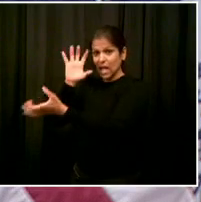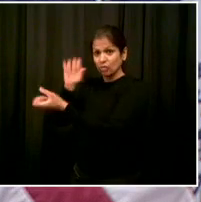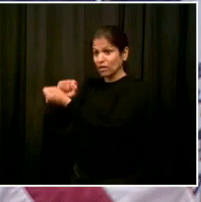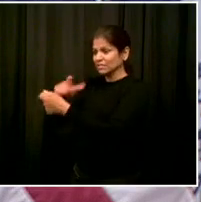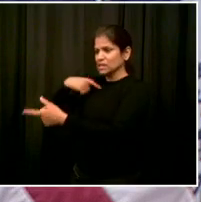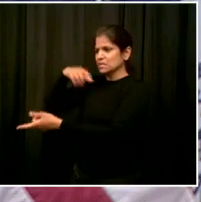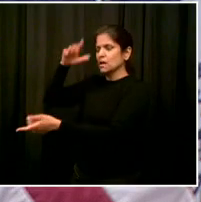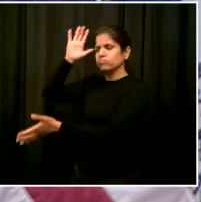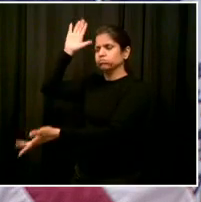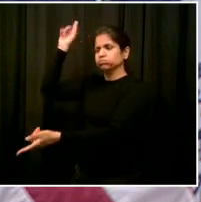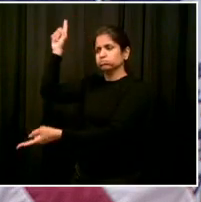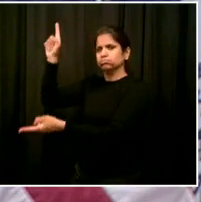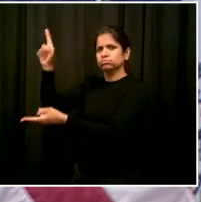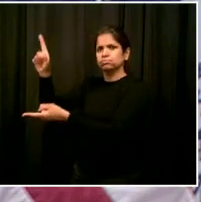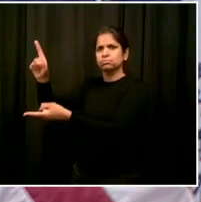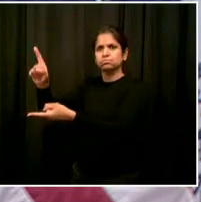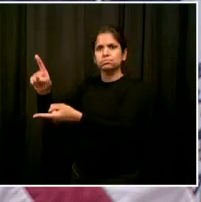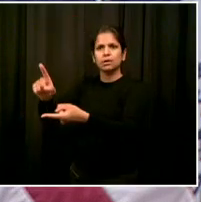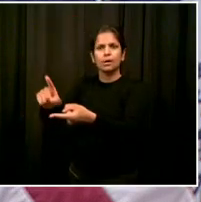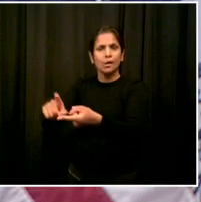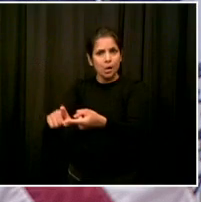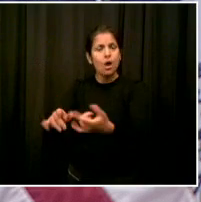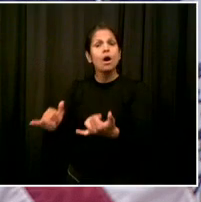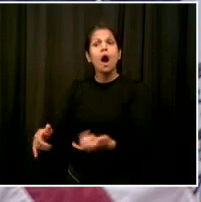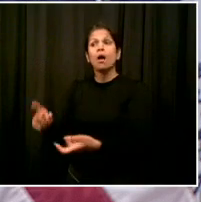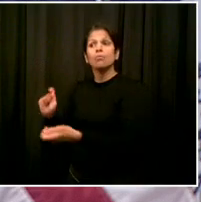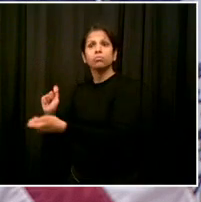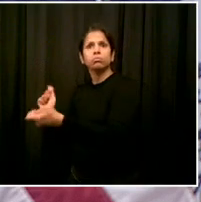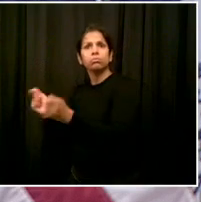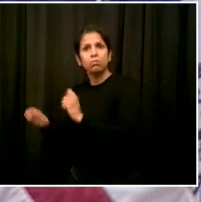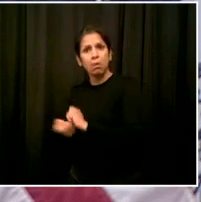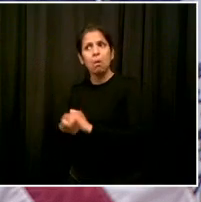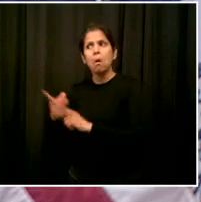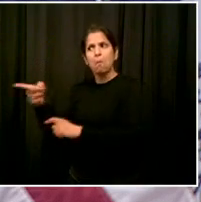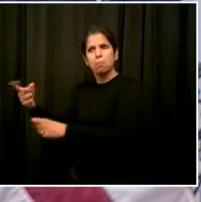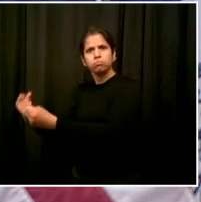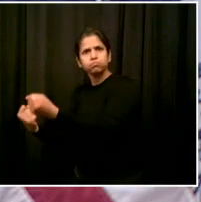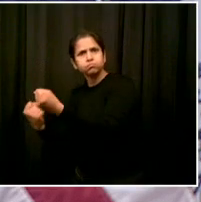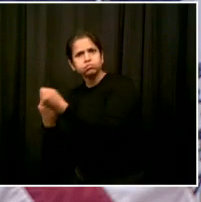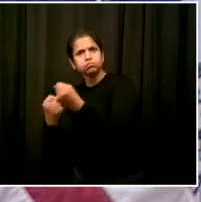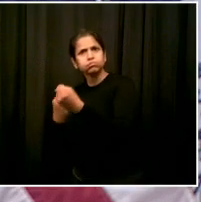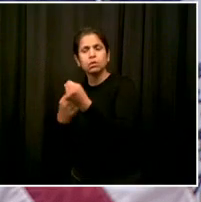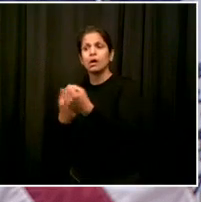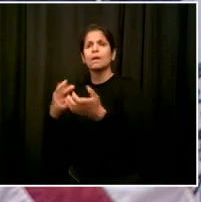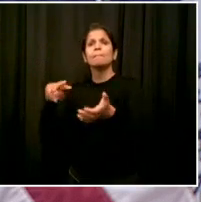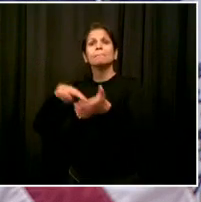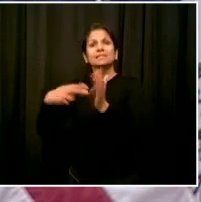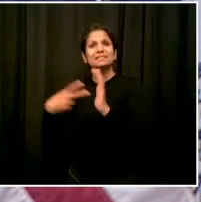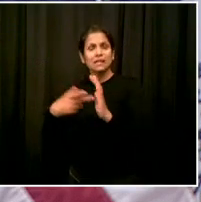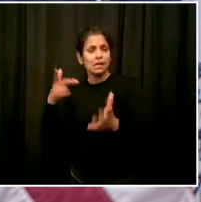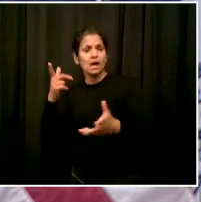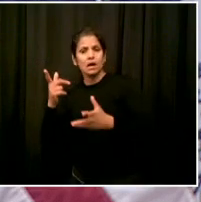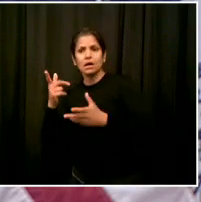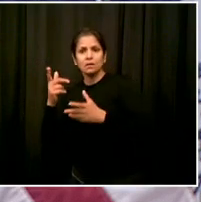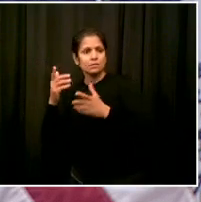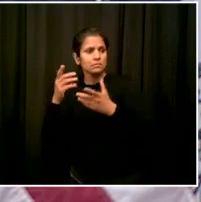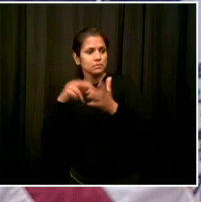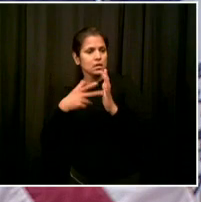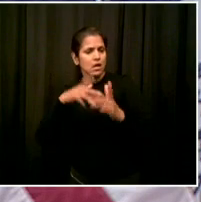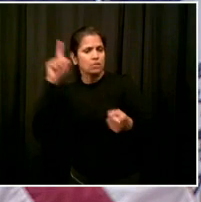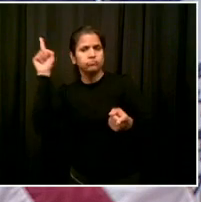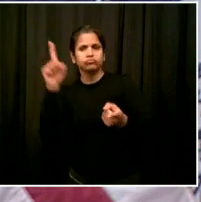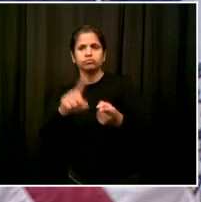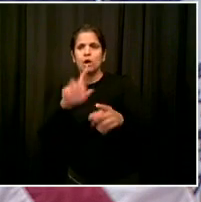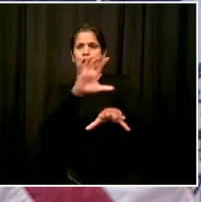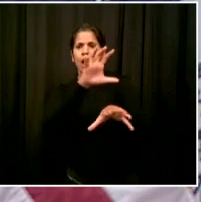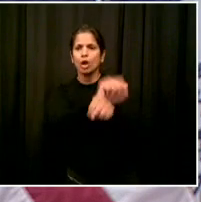not only used a lot fewer stops, used a hell of a lot fewer arrests. And this needs to be talked about. I don't care if it's not making the front pages. I'm going to